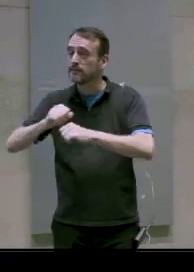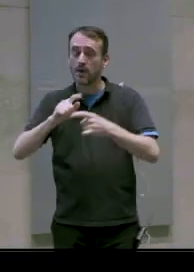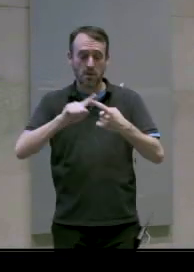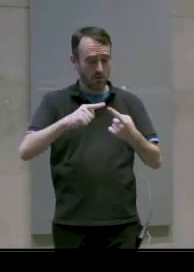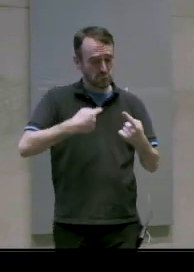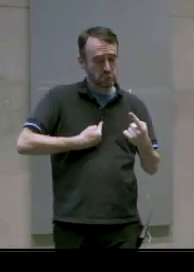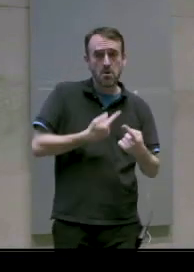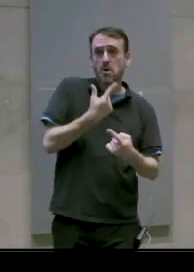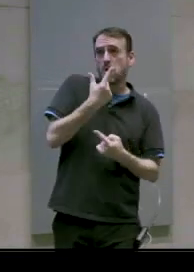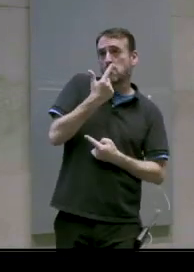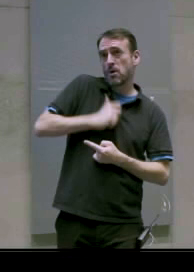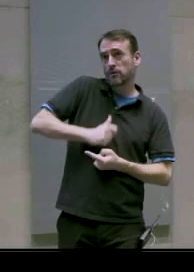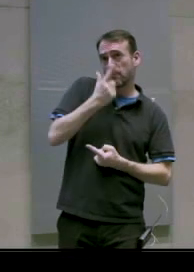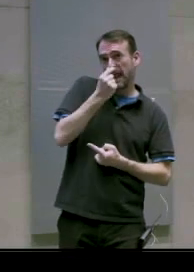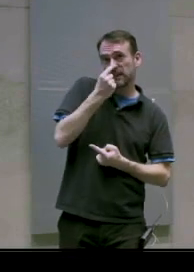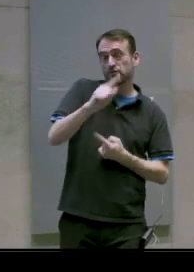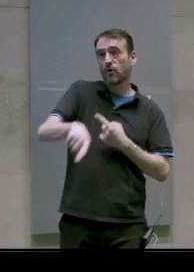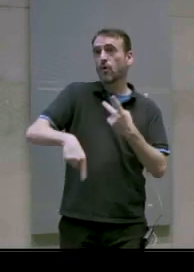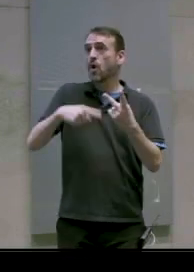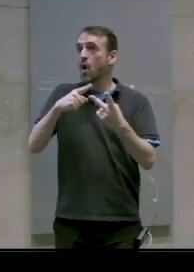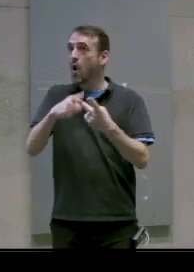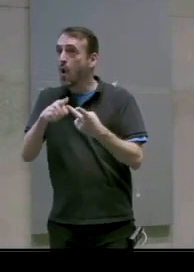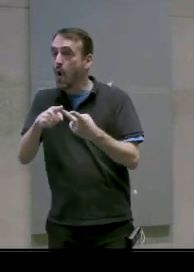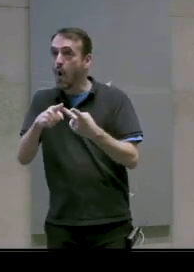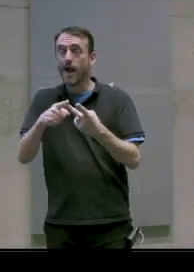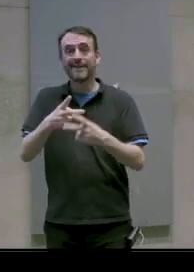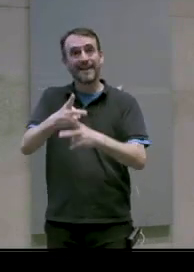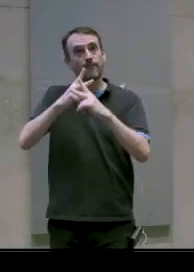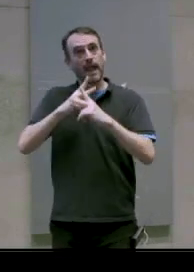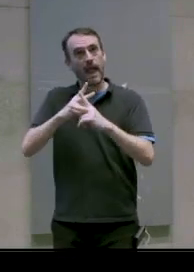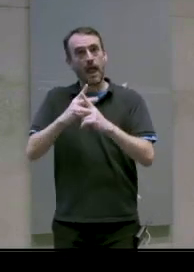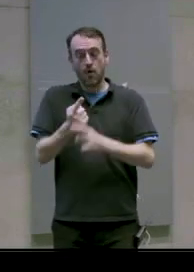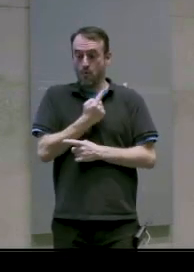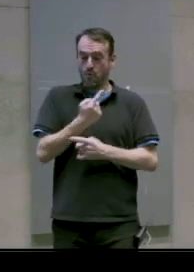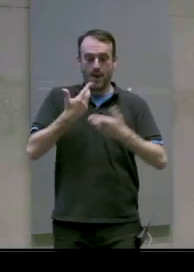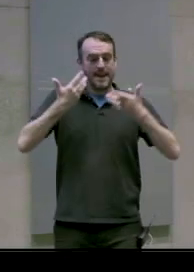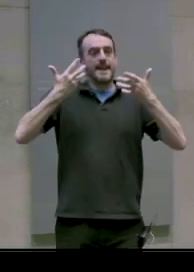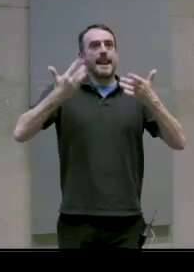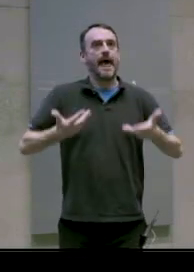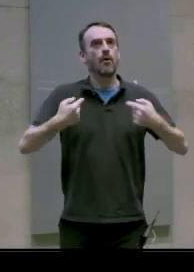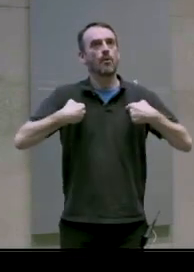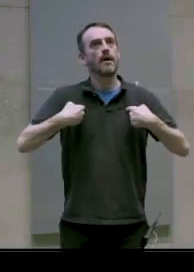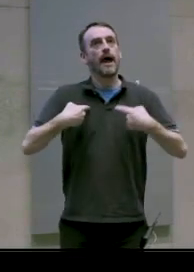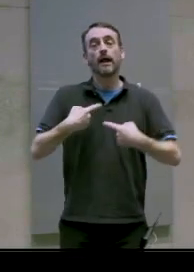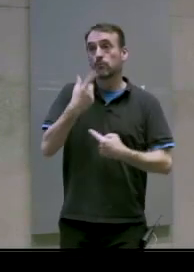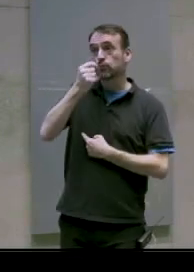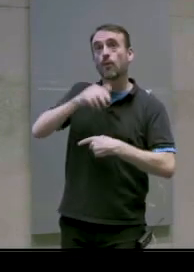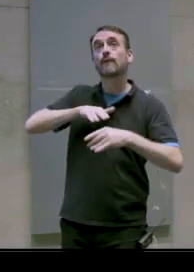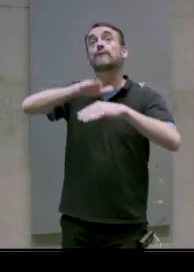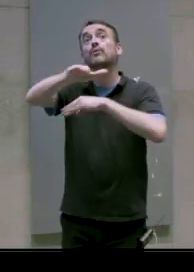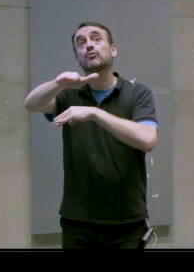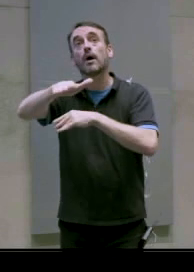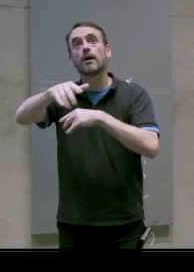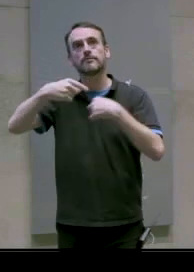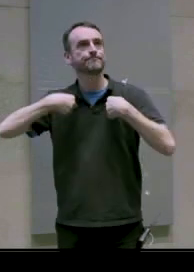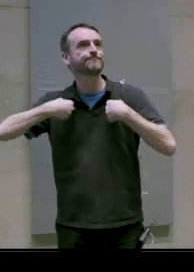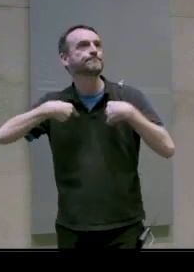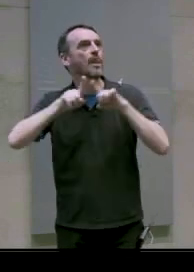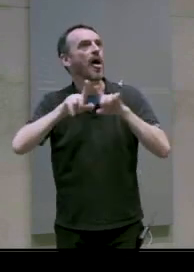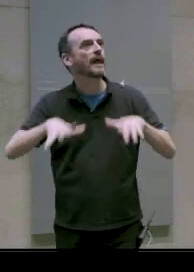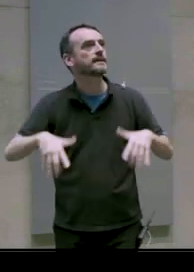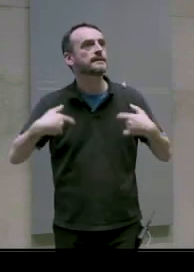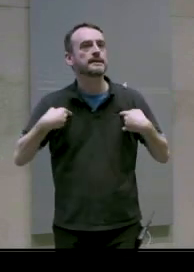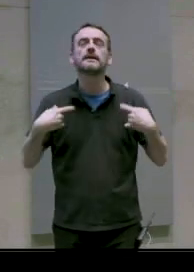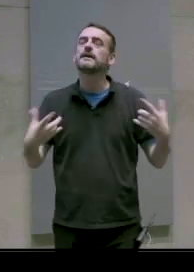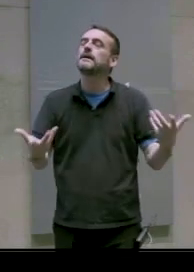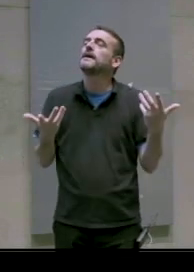people use them to figure out who they are right now and who they would like to be in the future. This also means that playing games for self-care touches